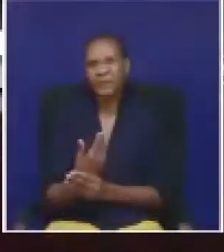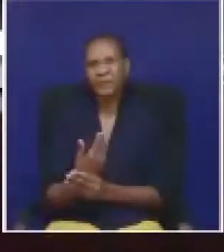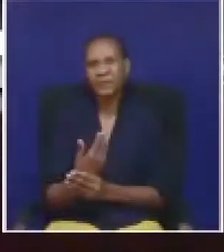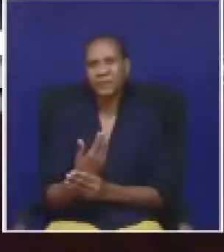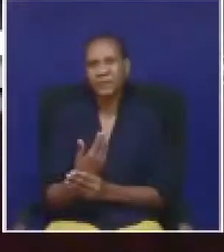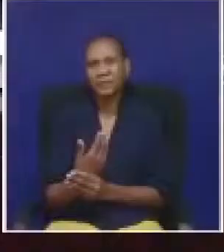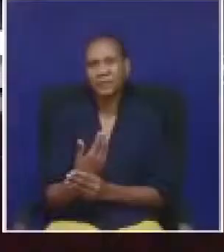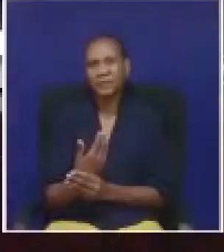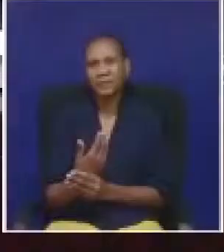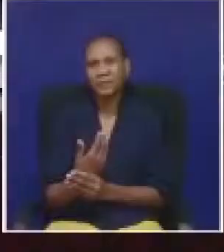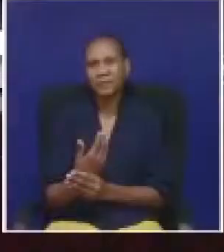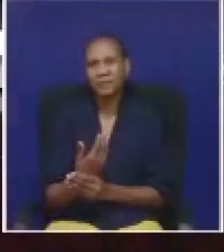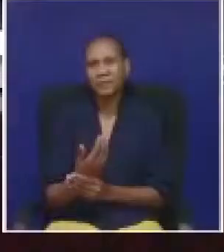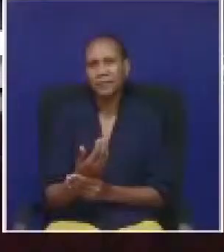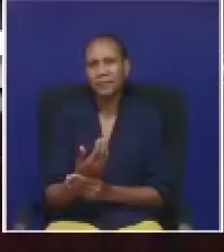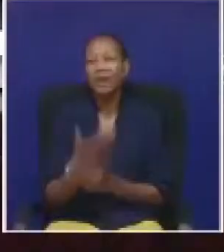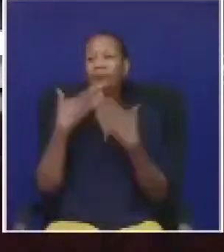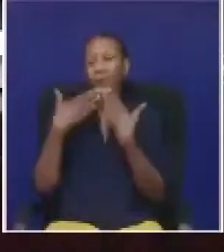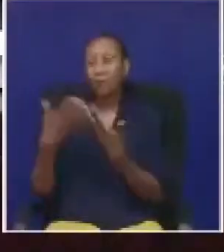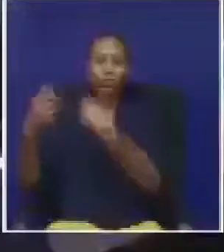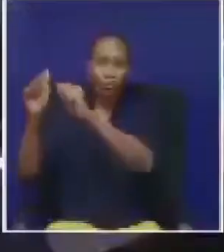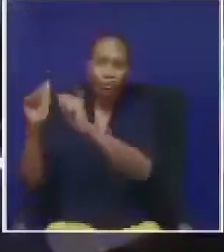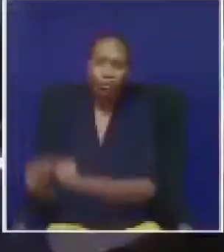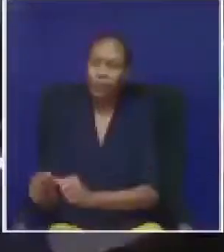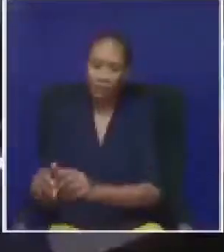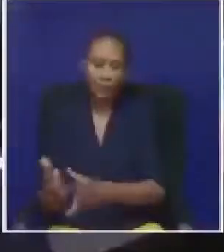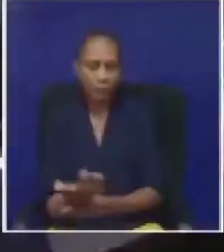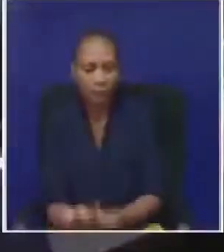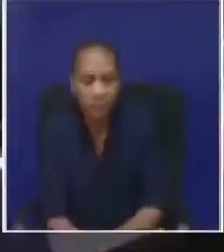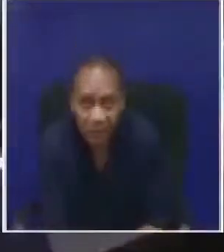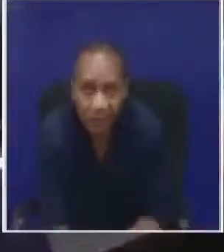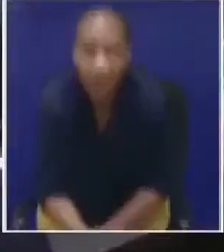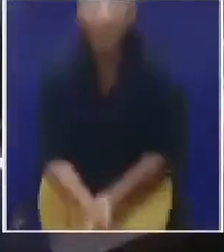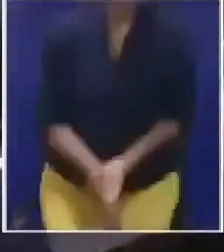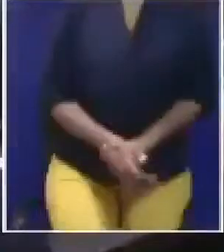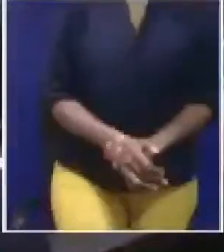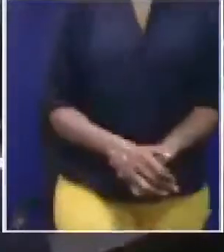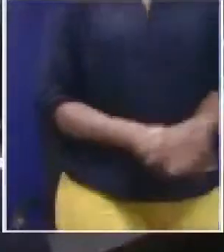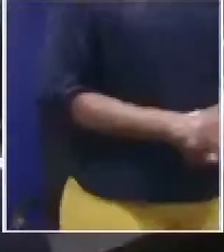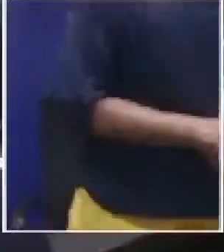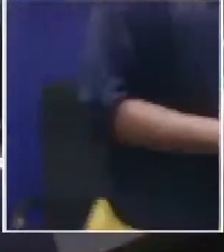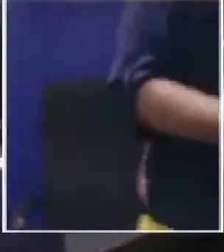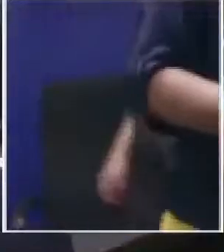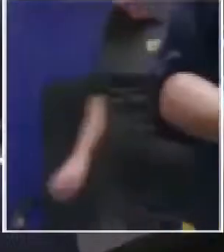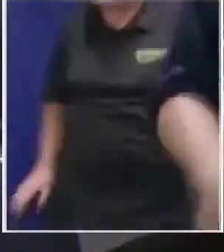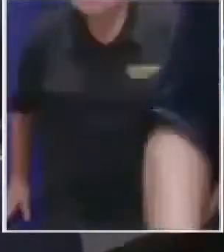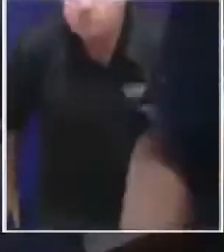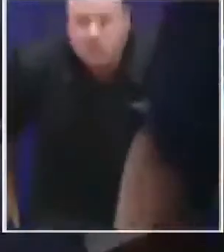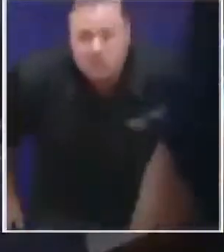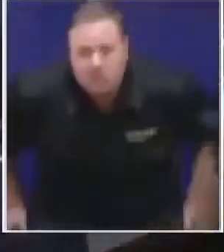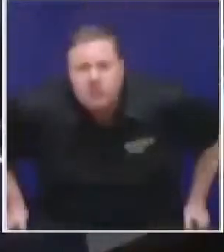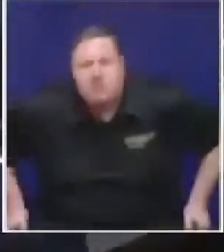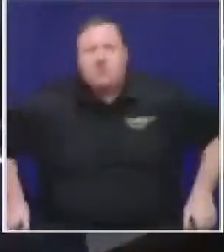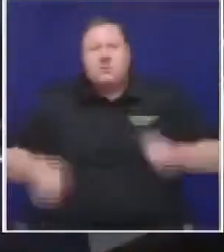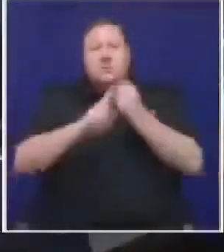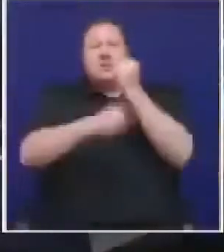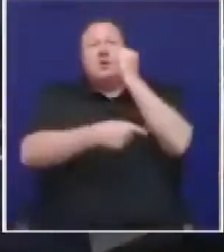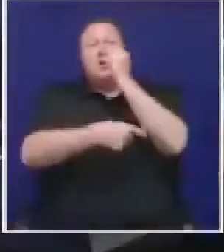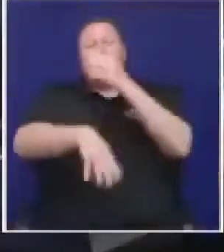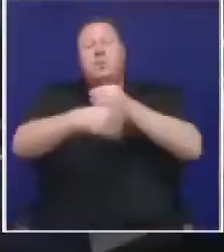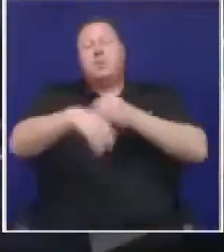Thank you, Honorable Chairperson. Thank you, Deputy President. The last supplementary question will be asked by the Honorable